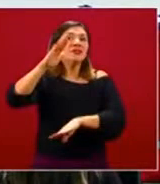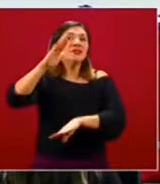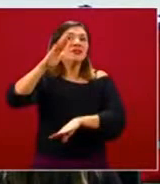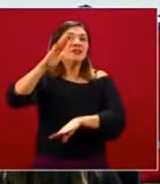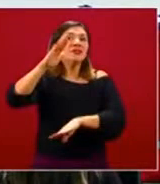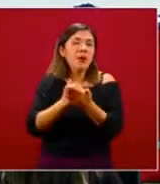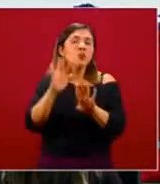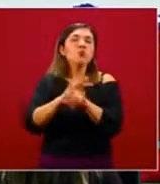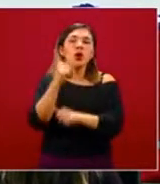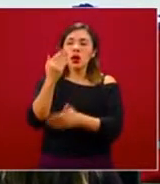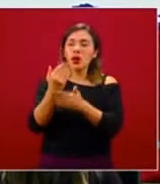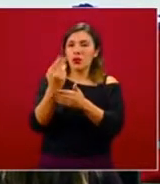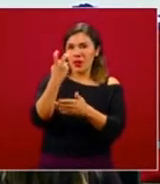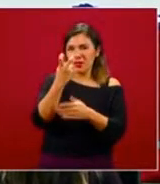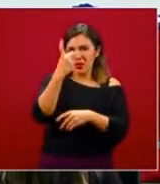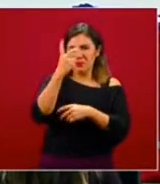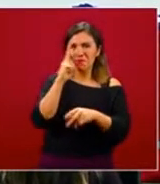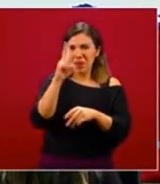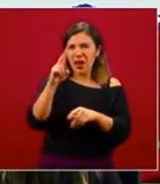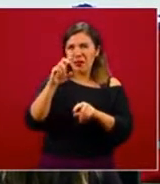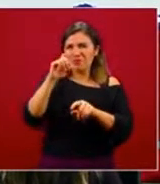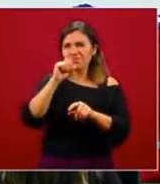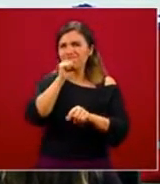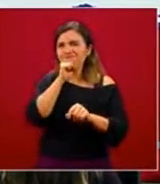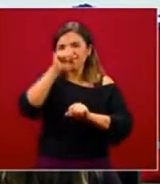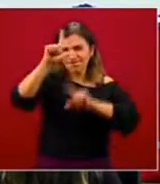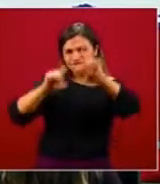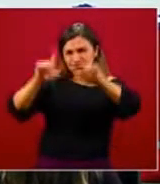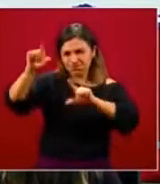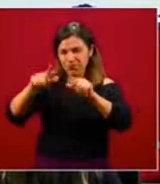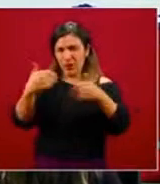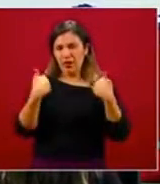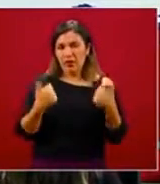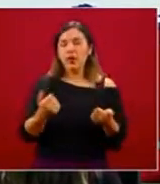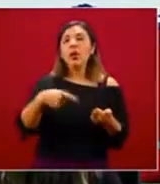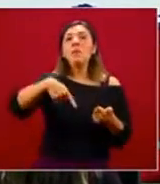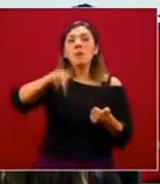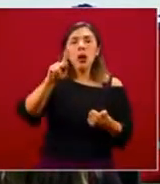are maybe expecting something similar this year.